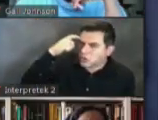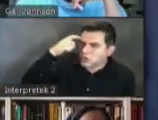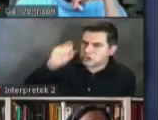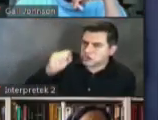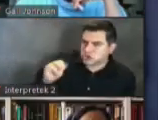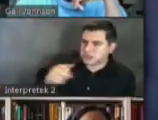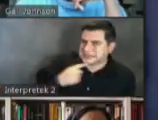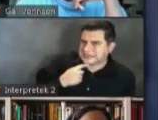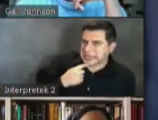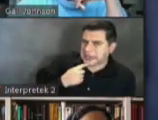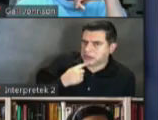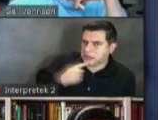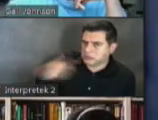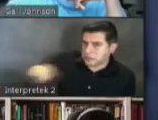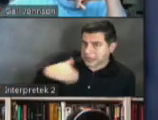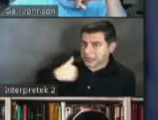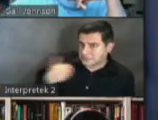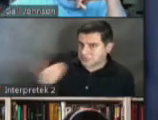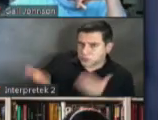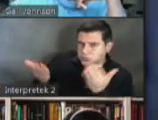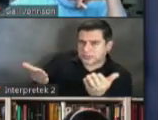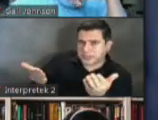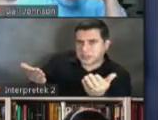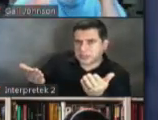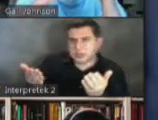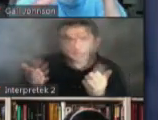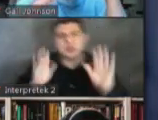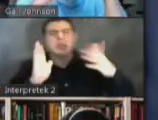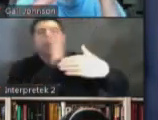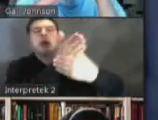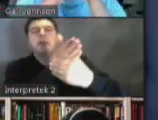So, Mayor, if I can just jump in for a second.